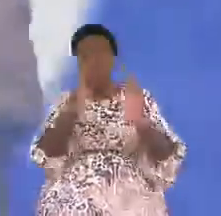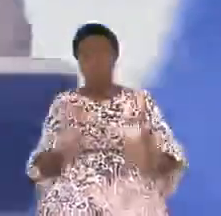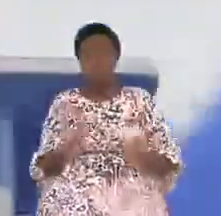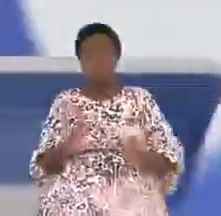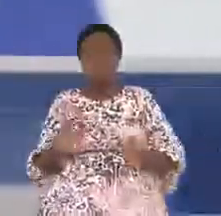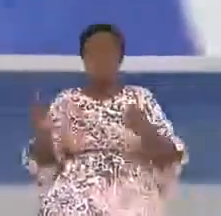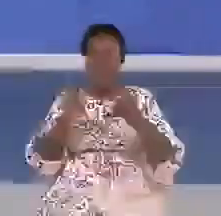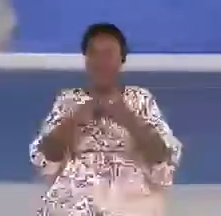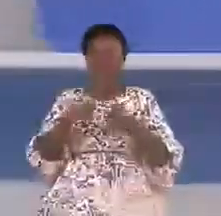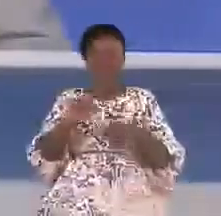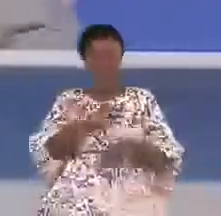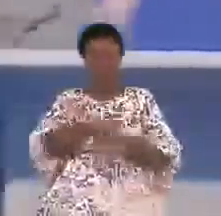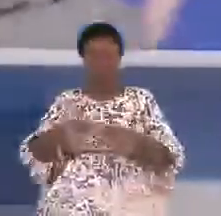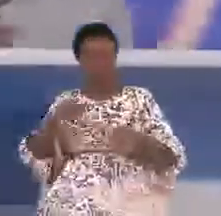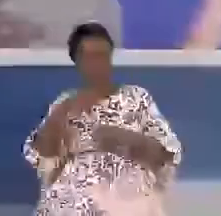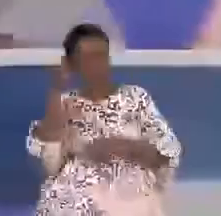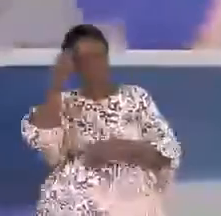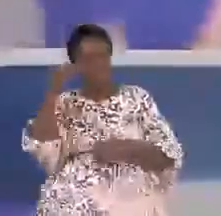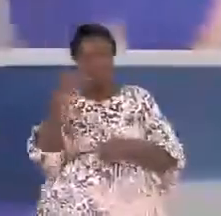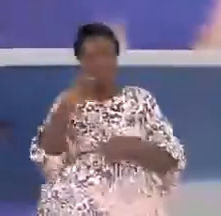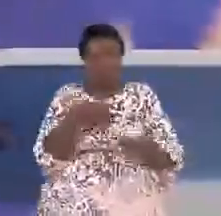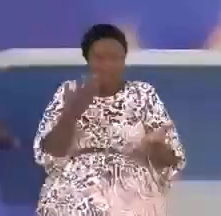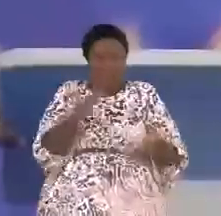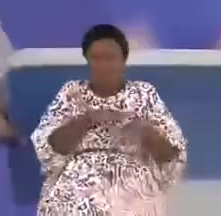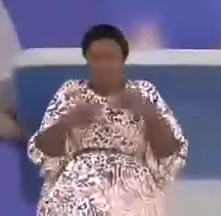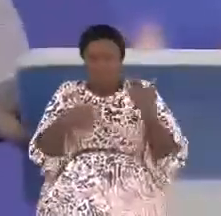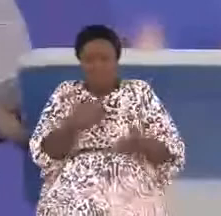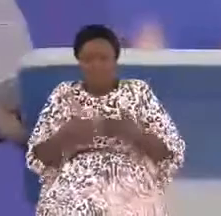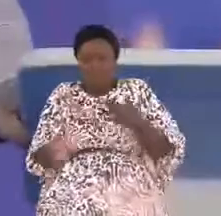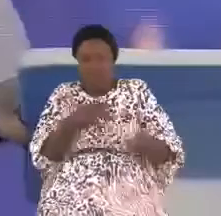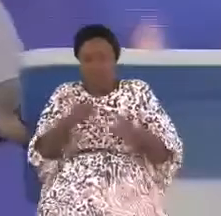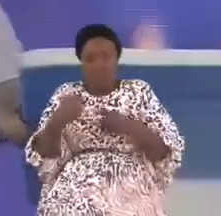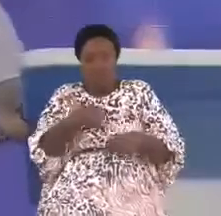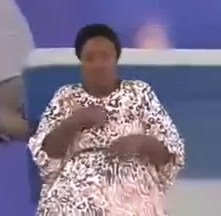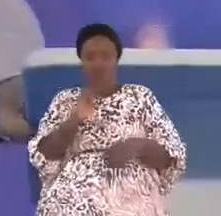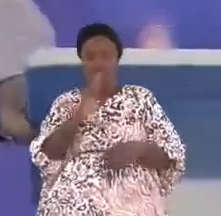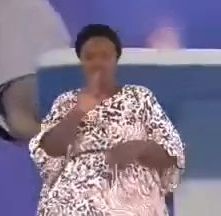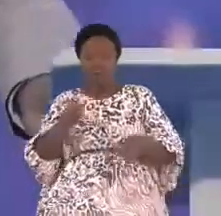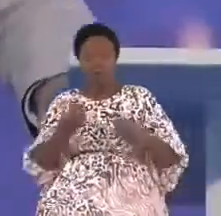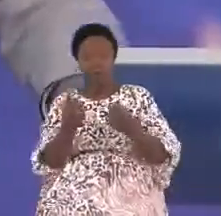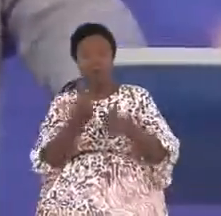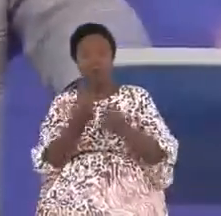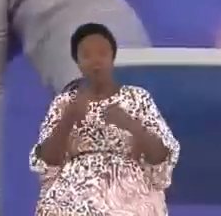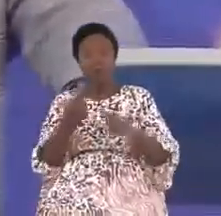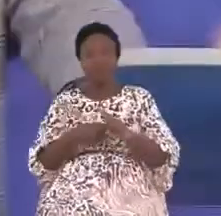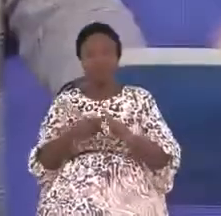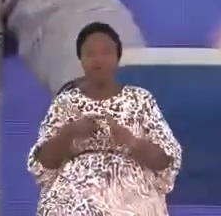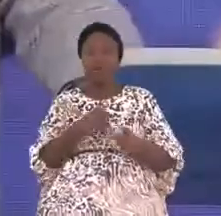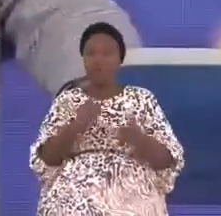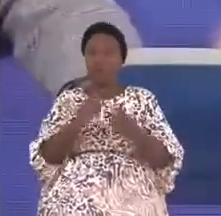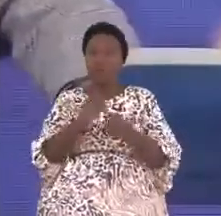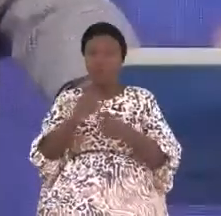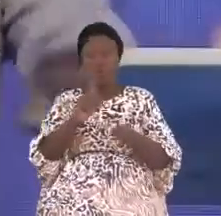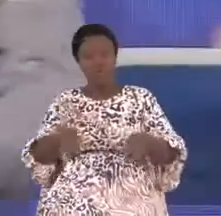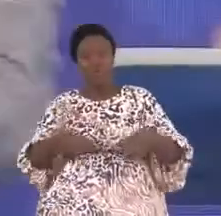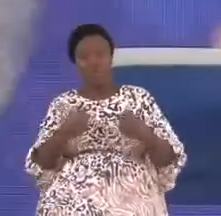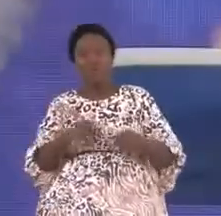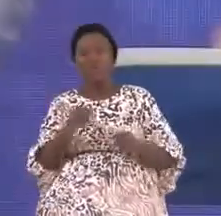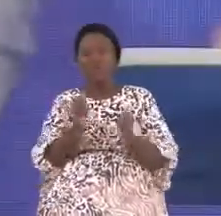i don't care where you are coming from where you are living without the supernatural